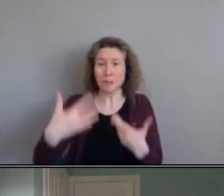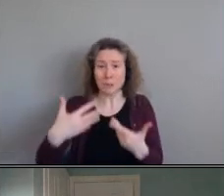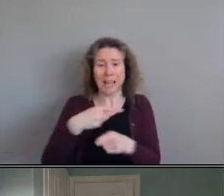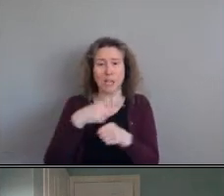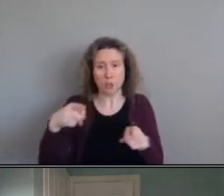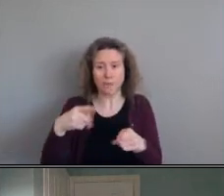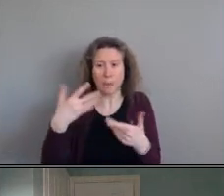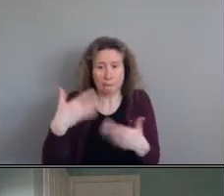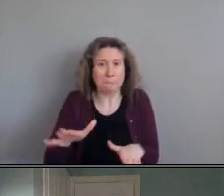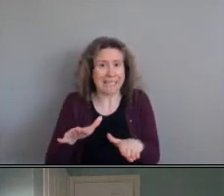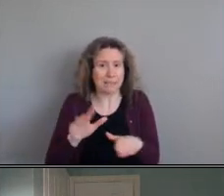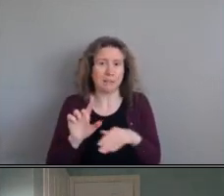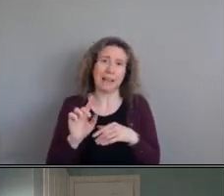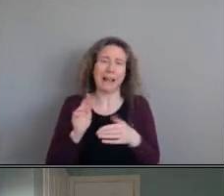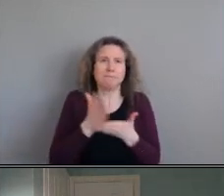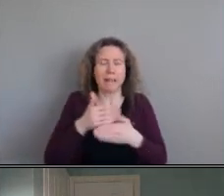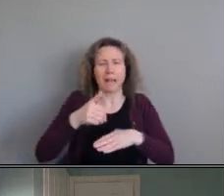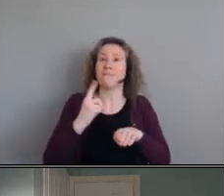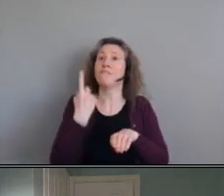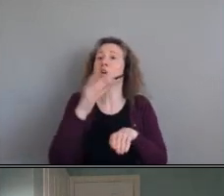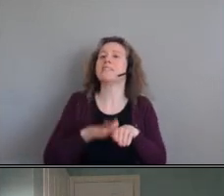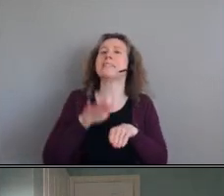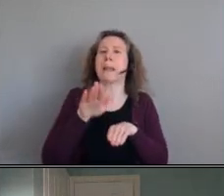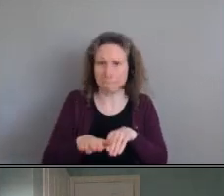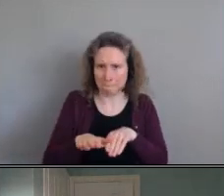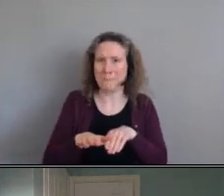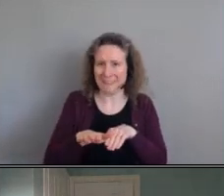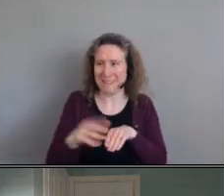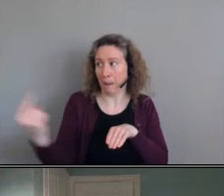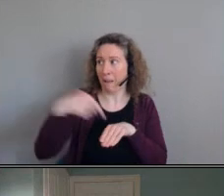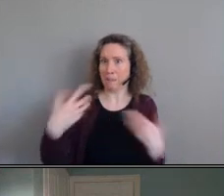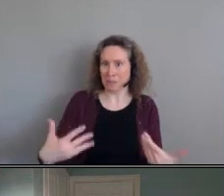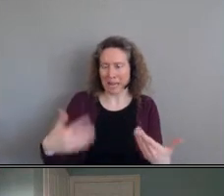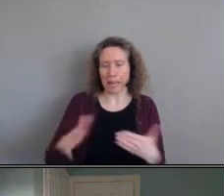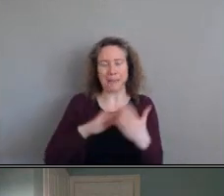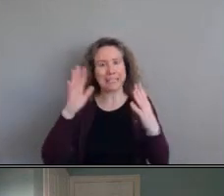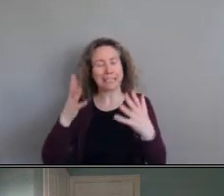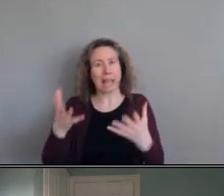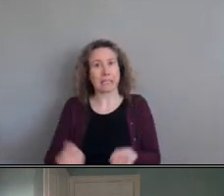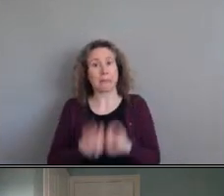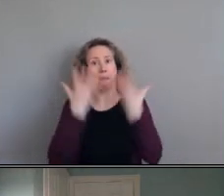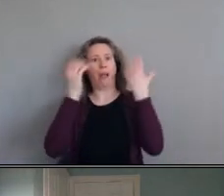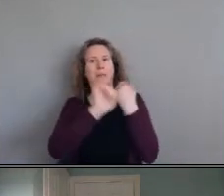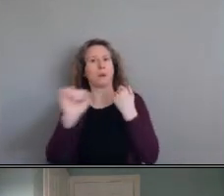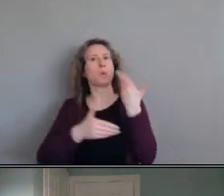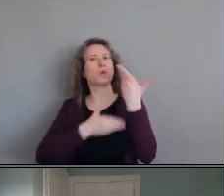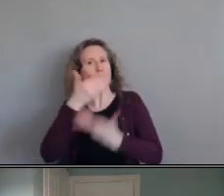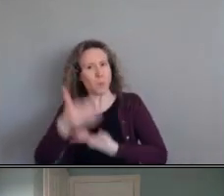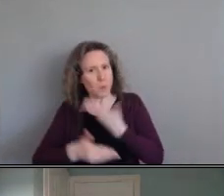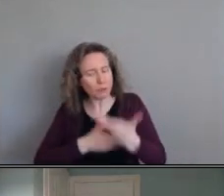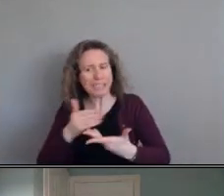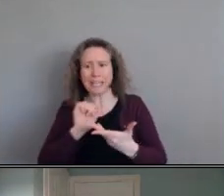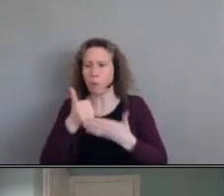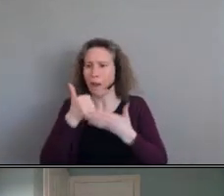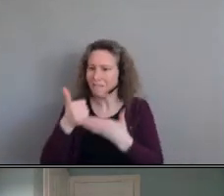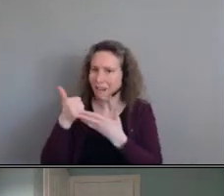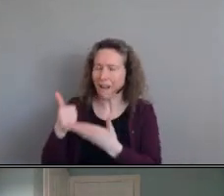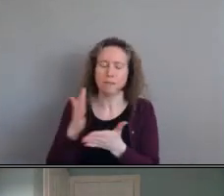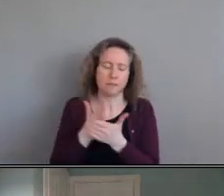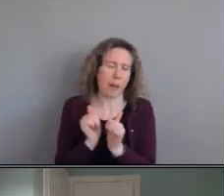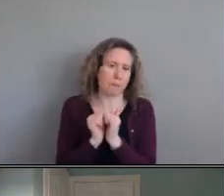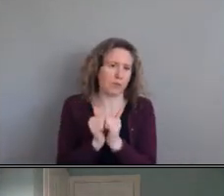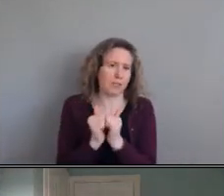taken at least that first step, and they will be inspired by your stories, your advice, your experience to date. So we really appreciate having you all join us